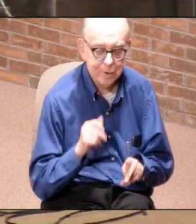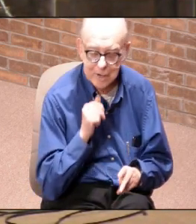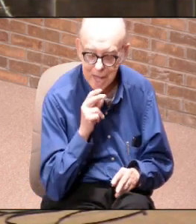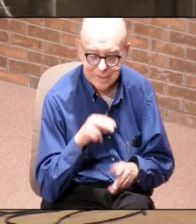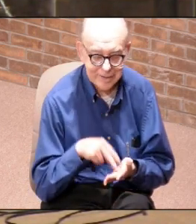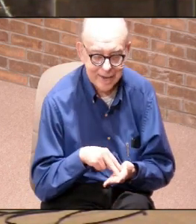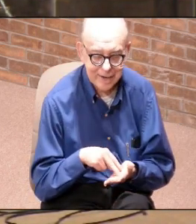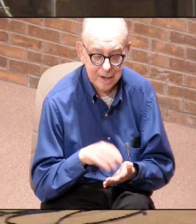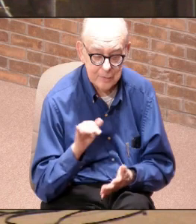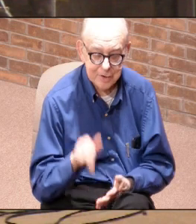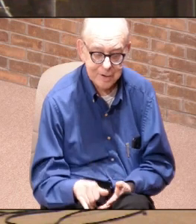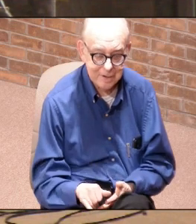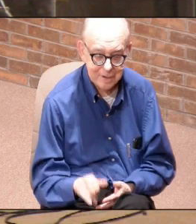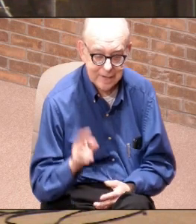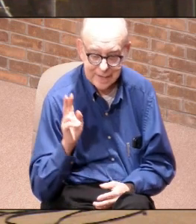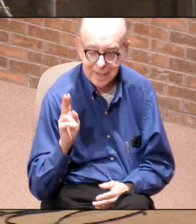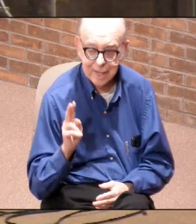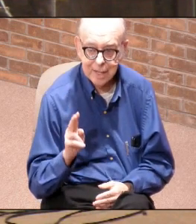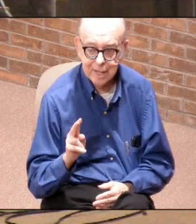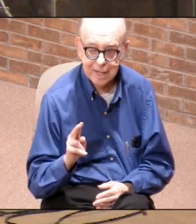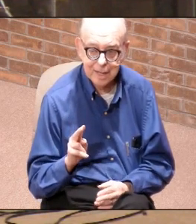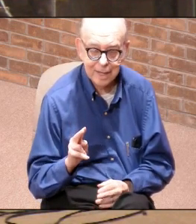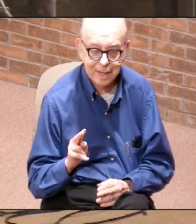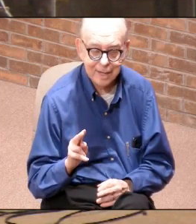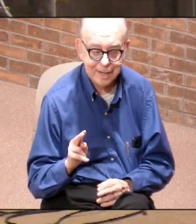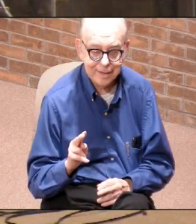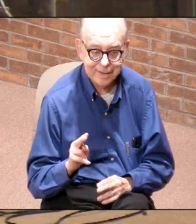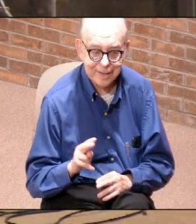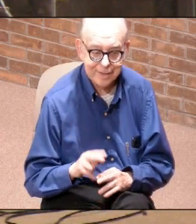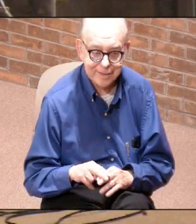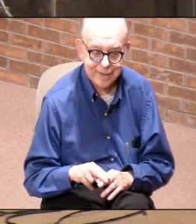All right. Sit down.